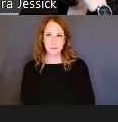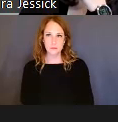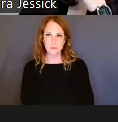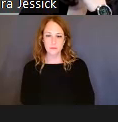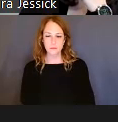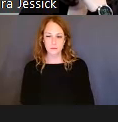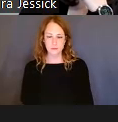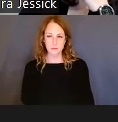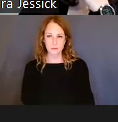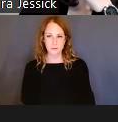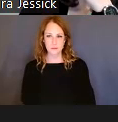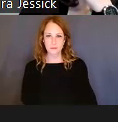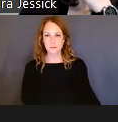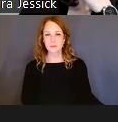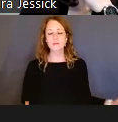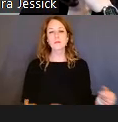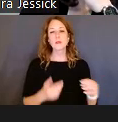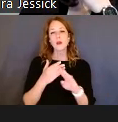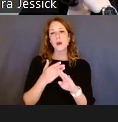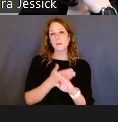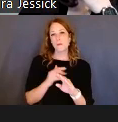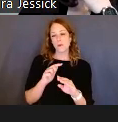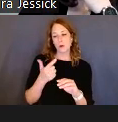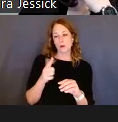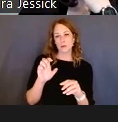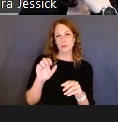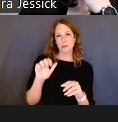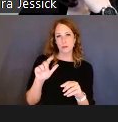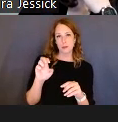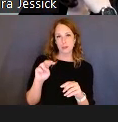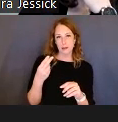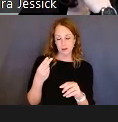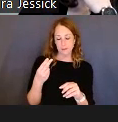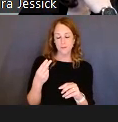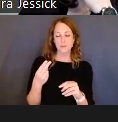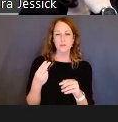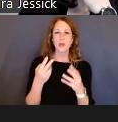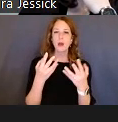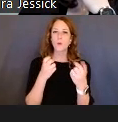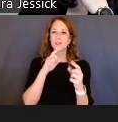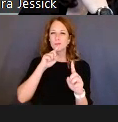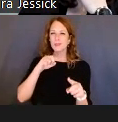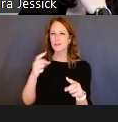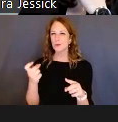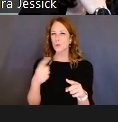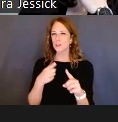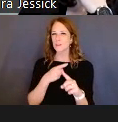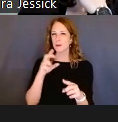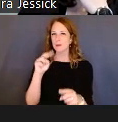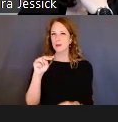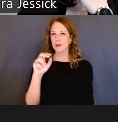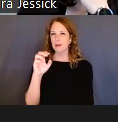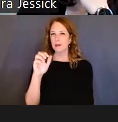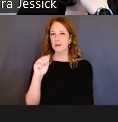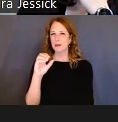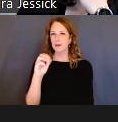And so, sorry, before I hand it over to you, Leah, I want to address the question from Naomi in the